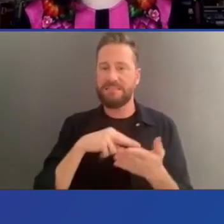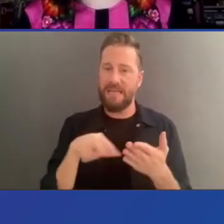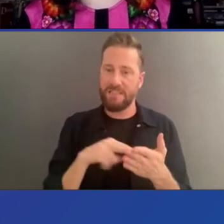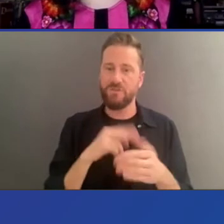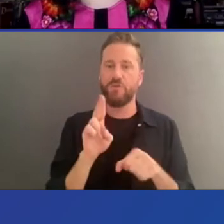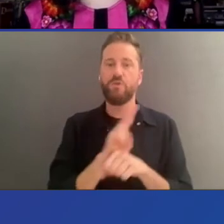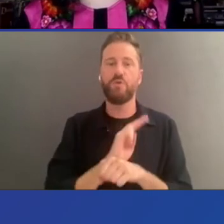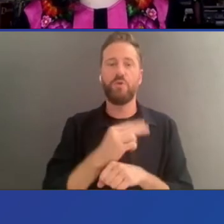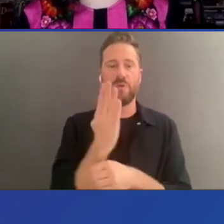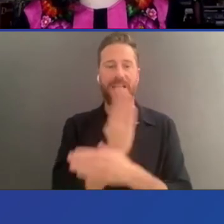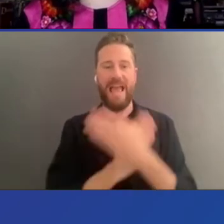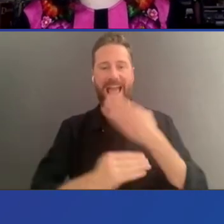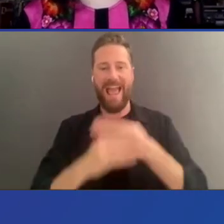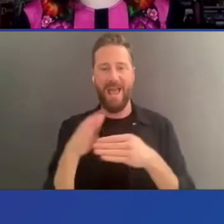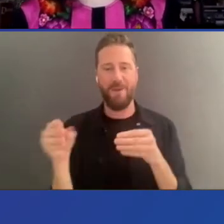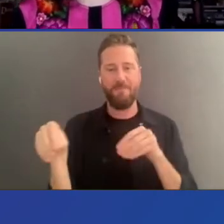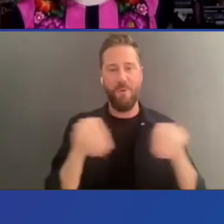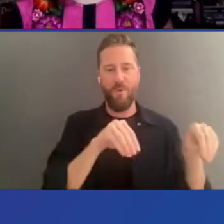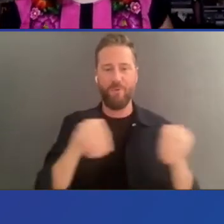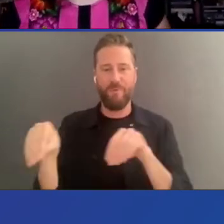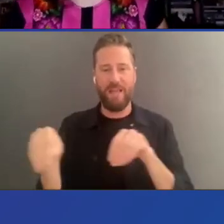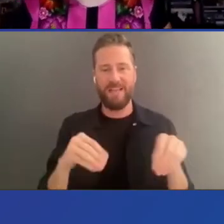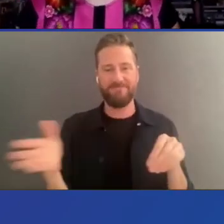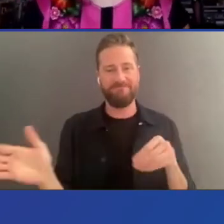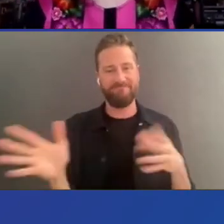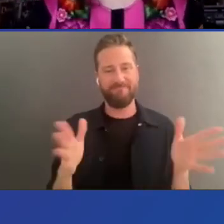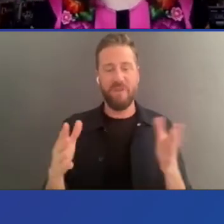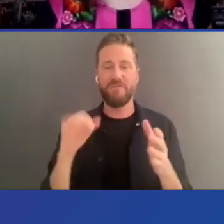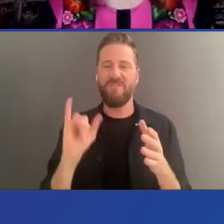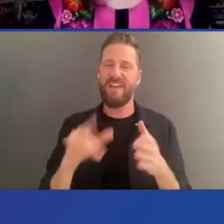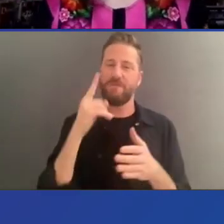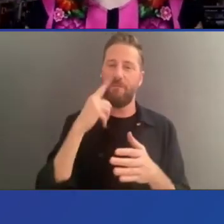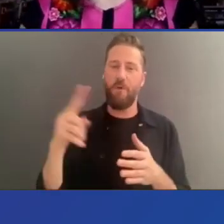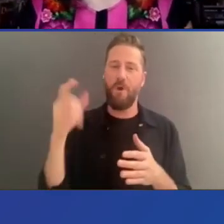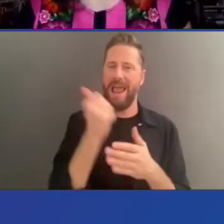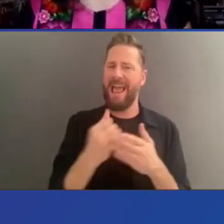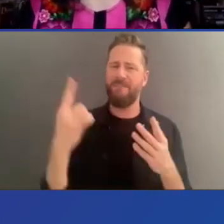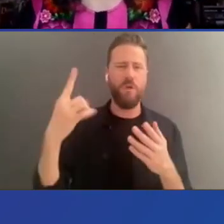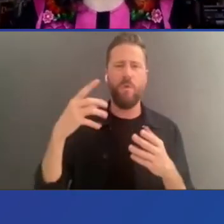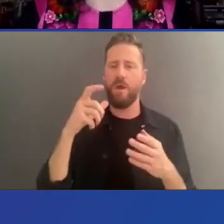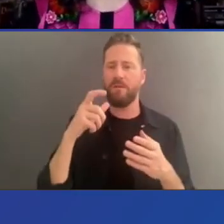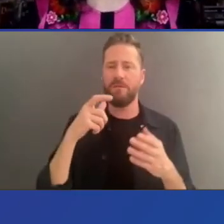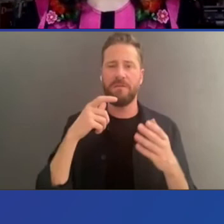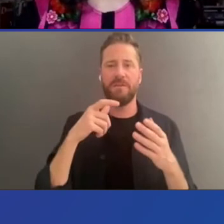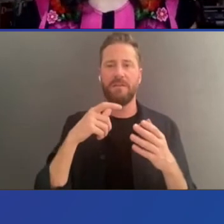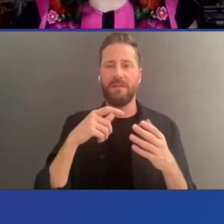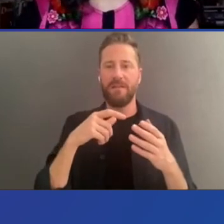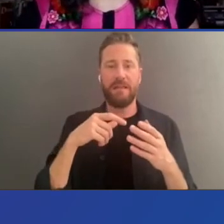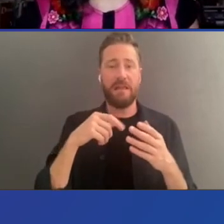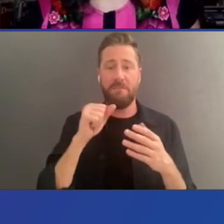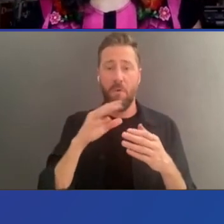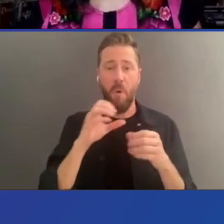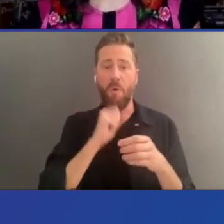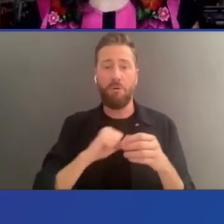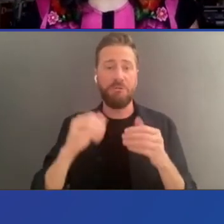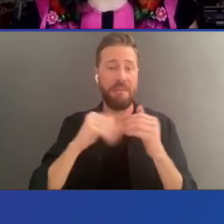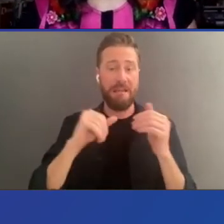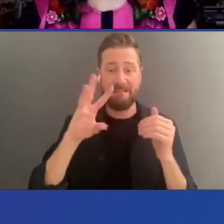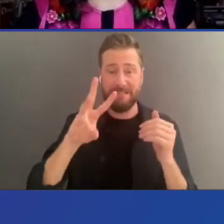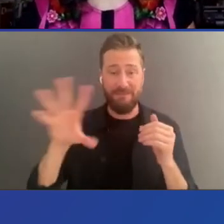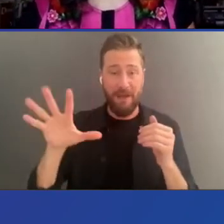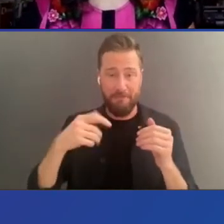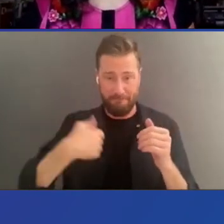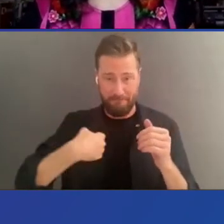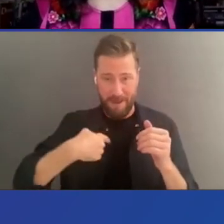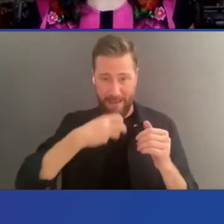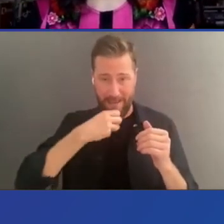our hand motions. And then, so this is for everybody beyond 65 in my age,